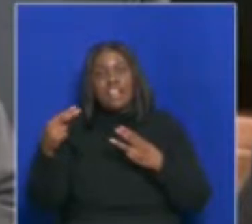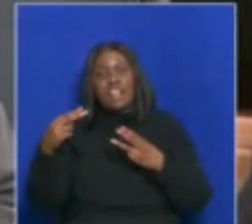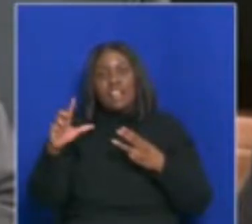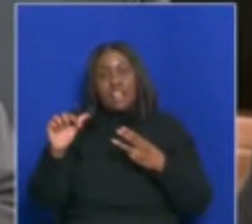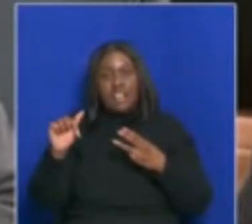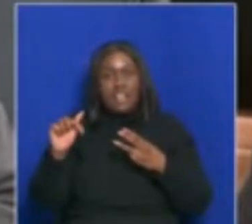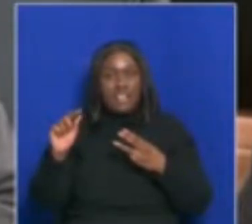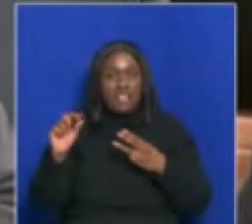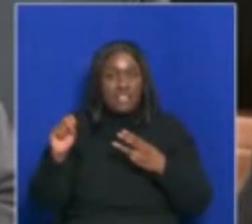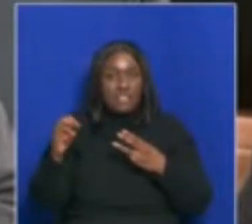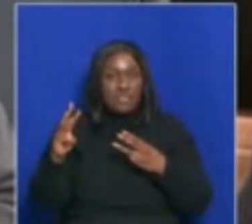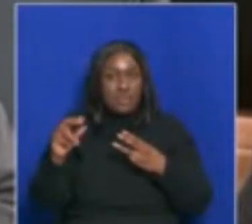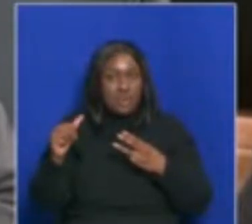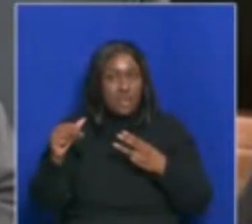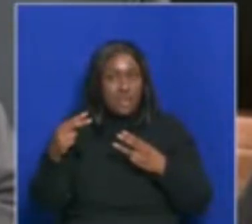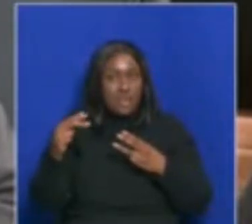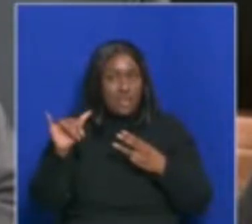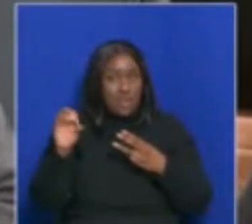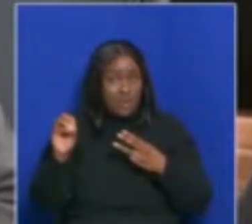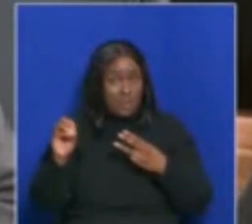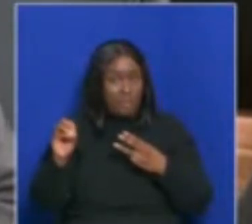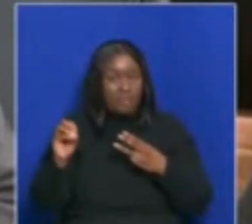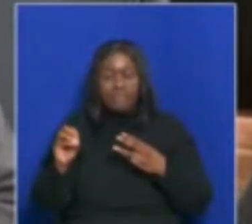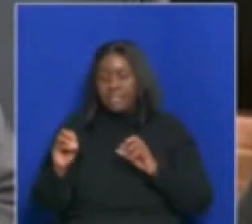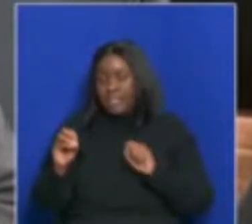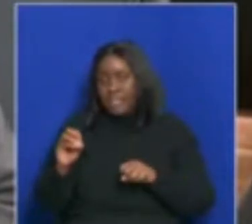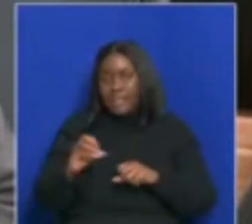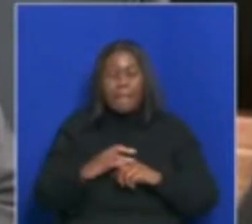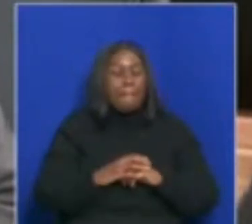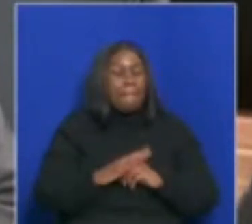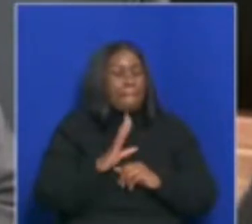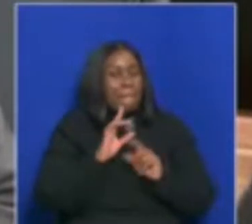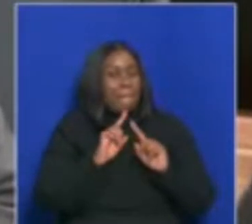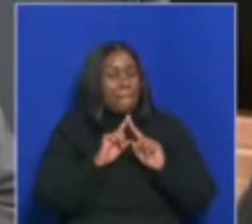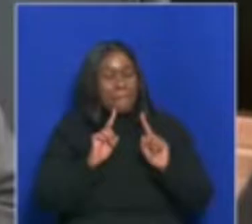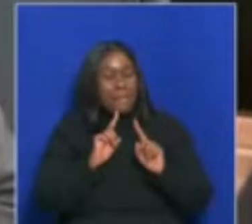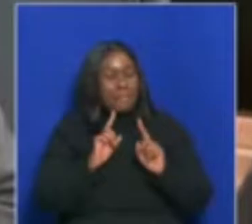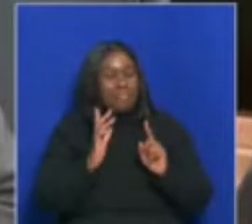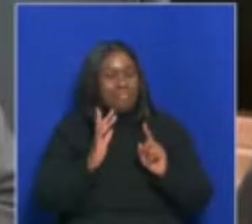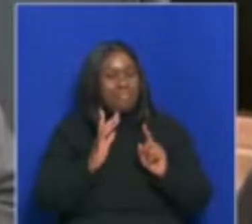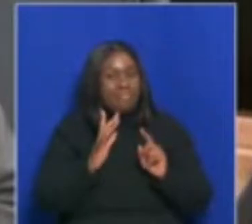So I still don't see the point of false number plates.